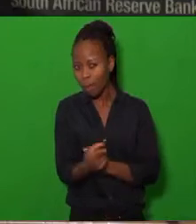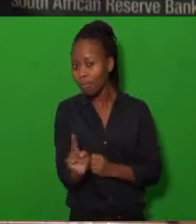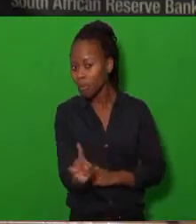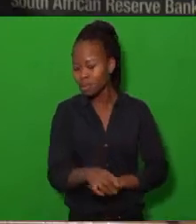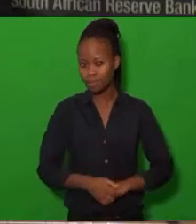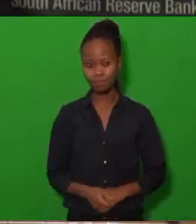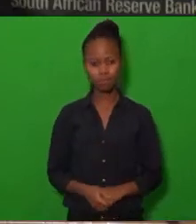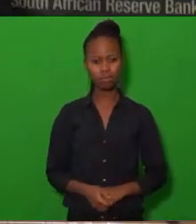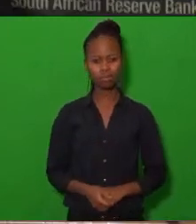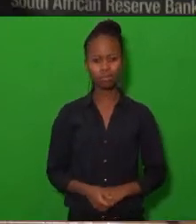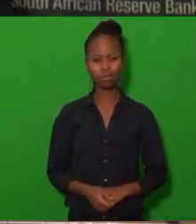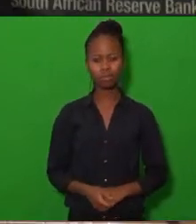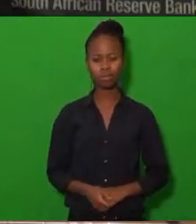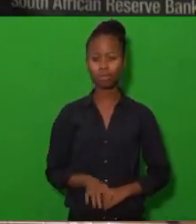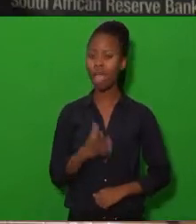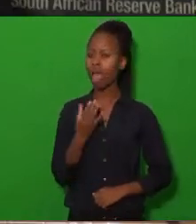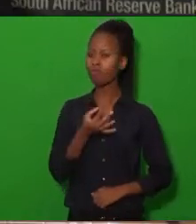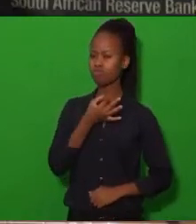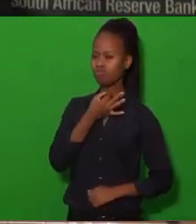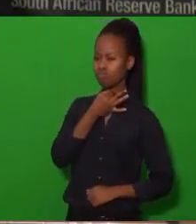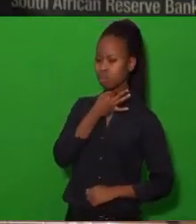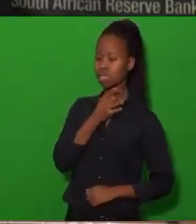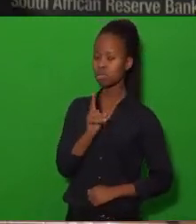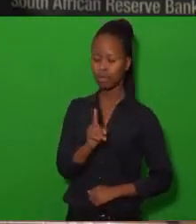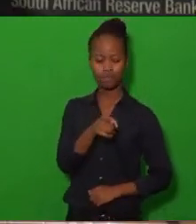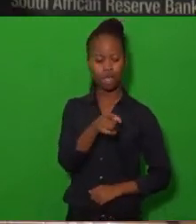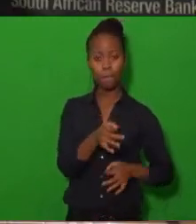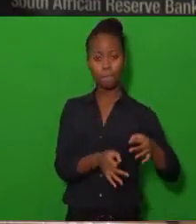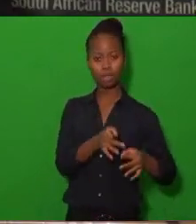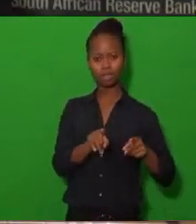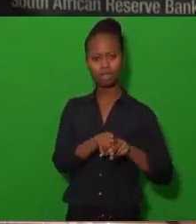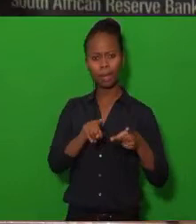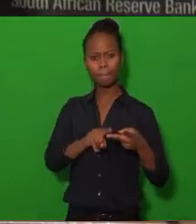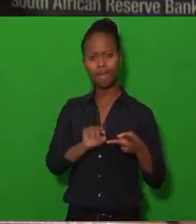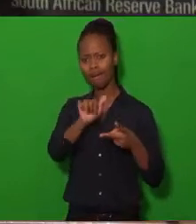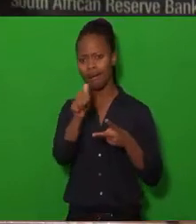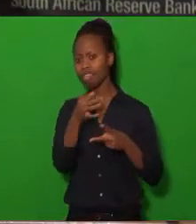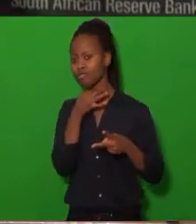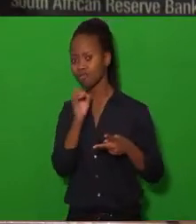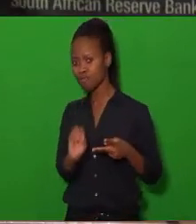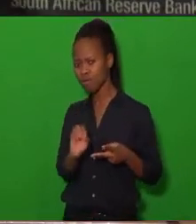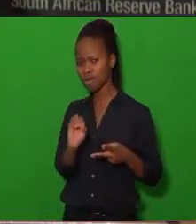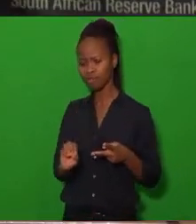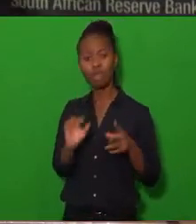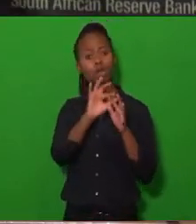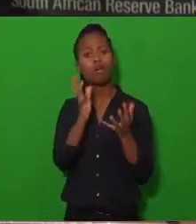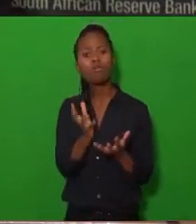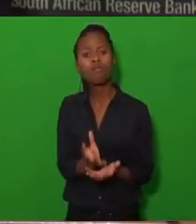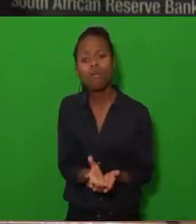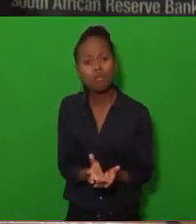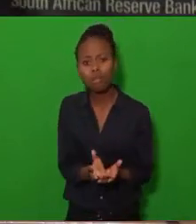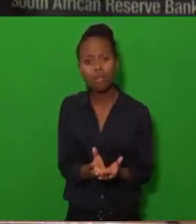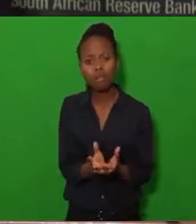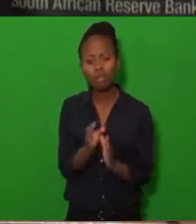While downside risks from trade tensions and geopolitical developments remain, the global slowdown appears to